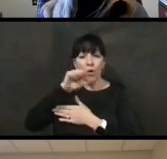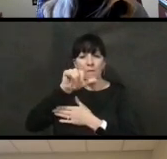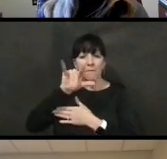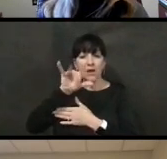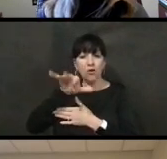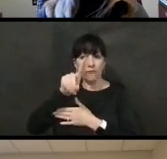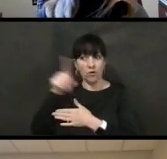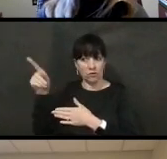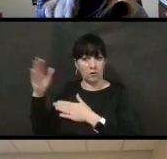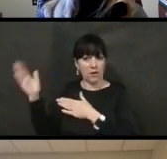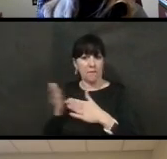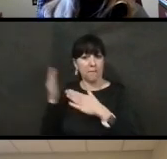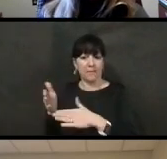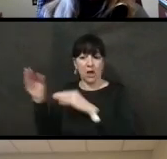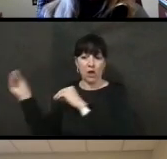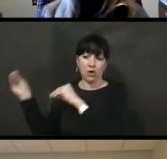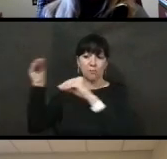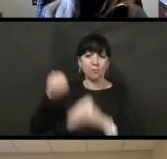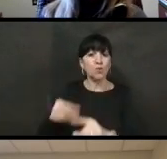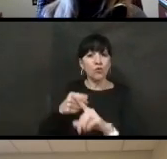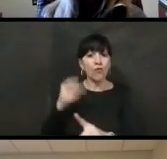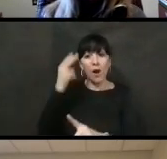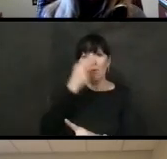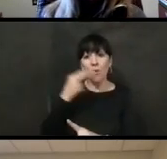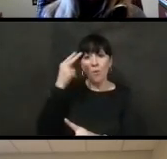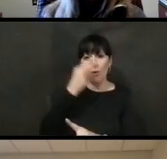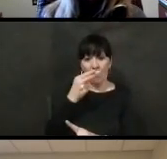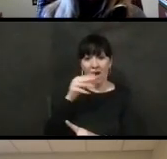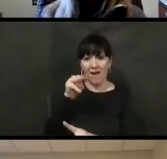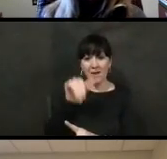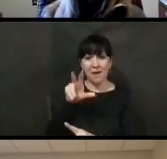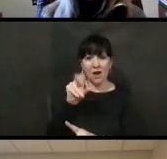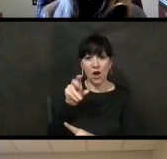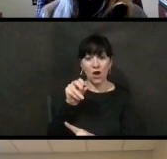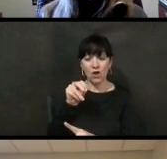go out to the store to purchase basic essentials? Do you have any advice for Owen?